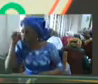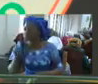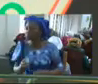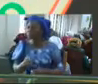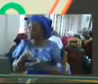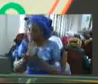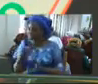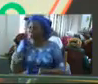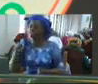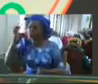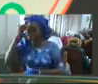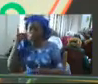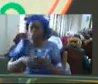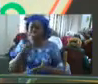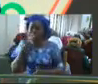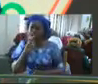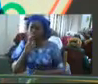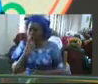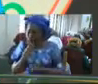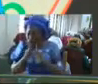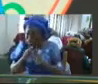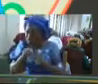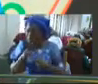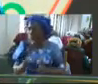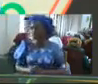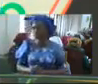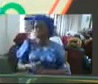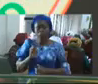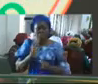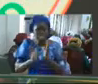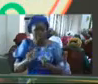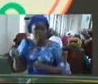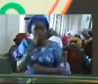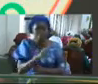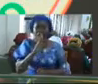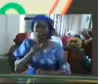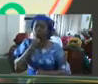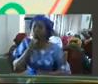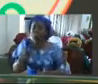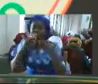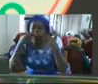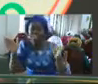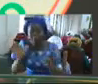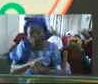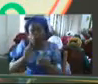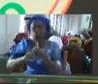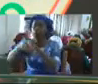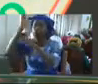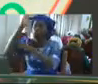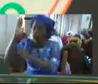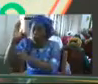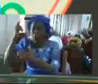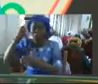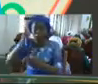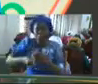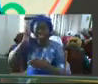what they are talking about. If you are ungrateful to God for what he